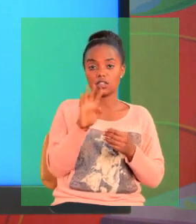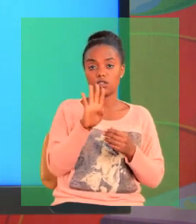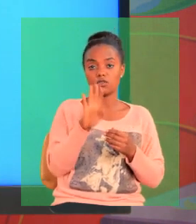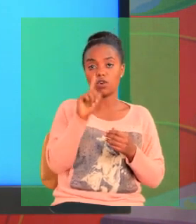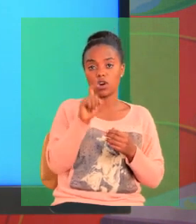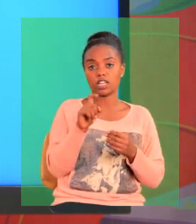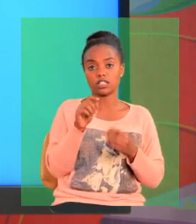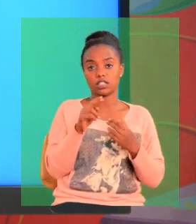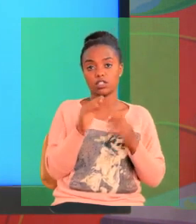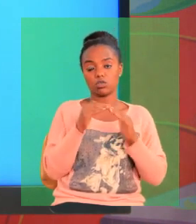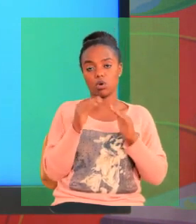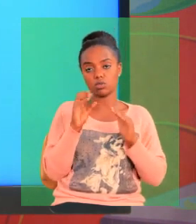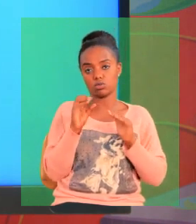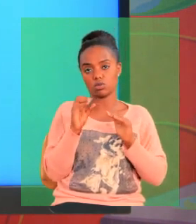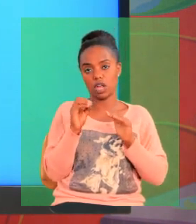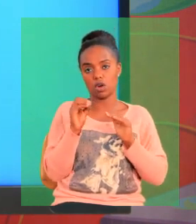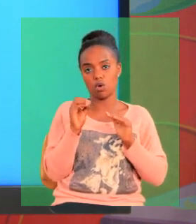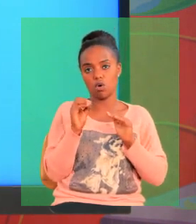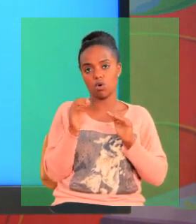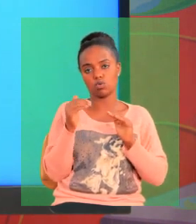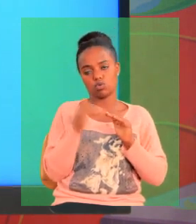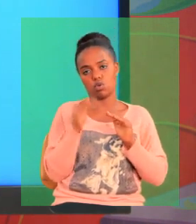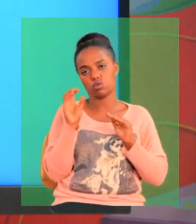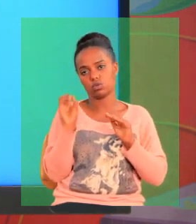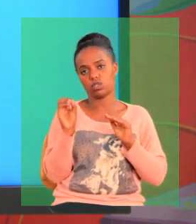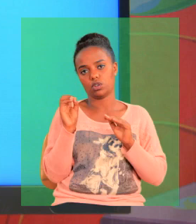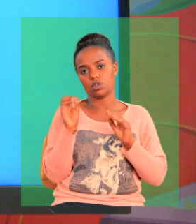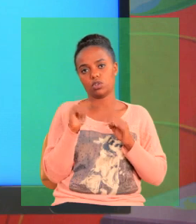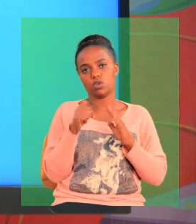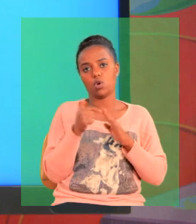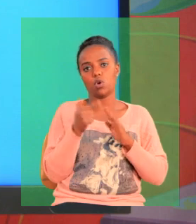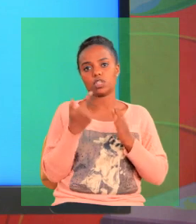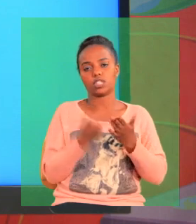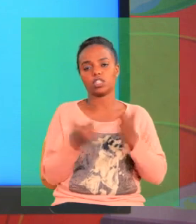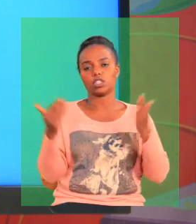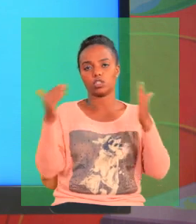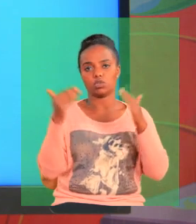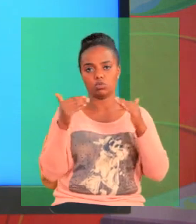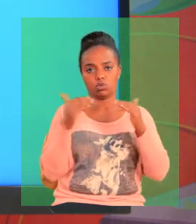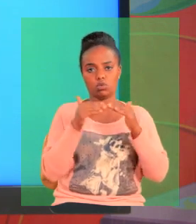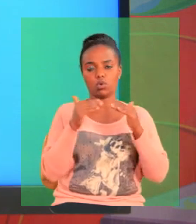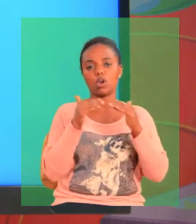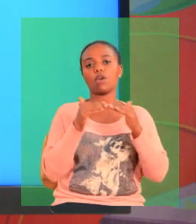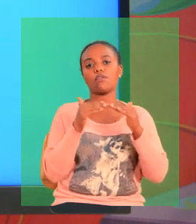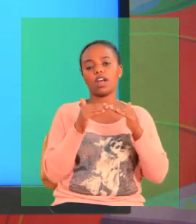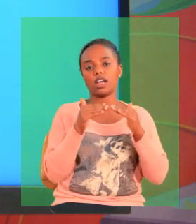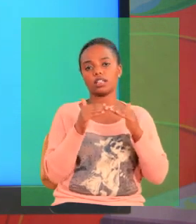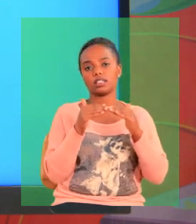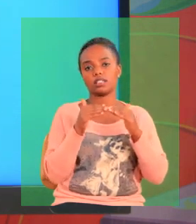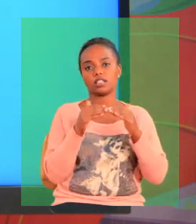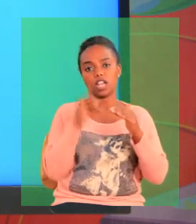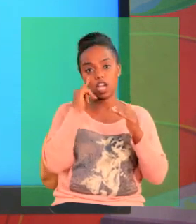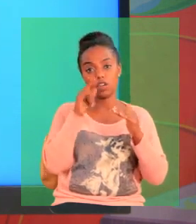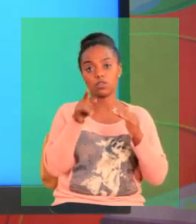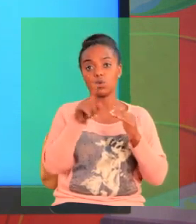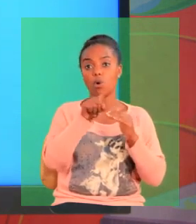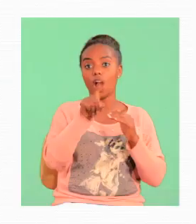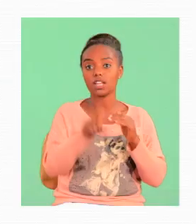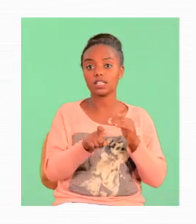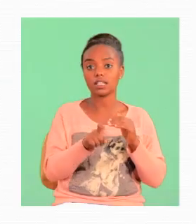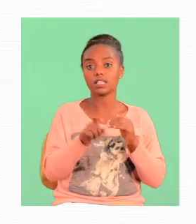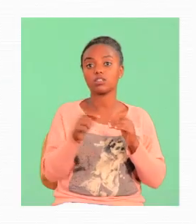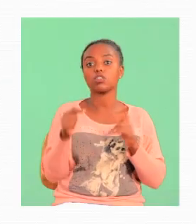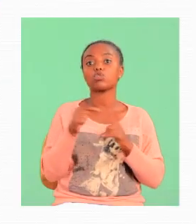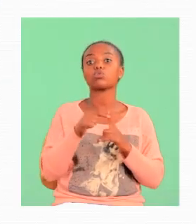equal to 0, it is 0. Therefore these two are equivalent. So if you are asked, for example,